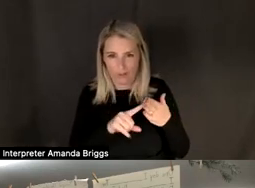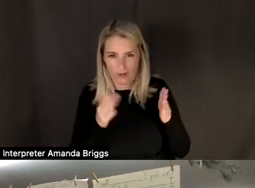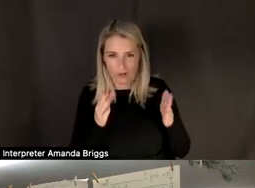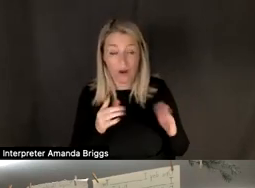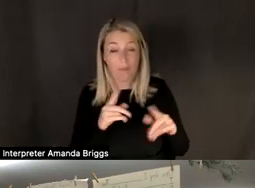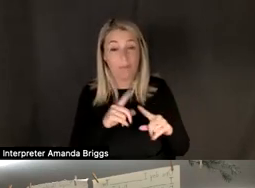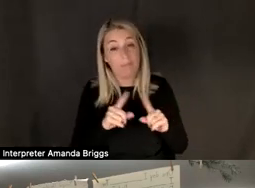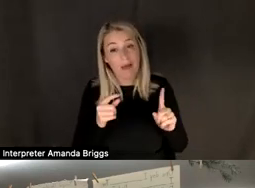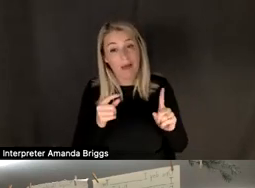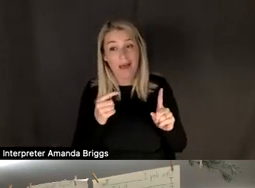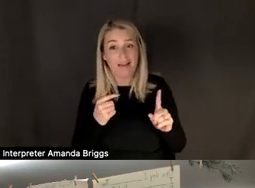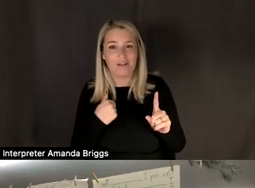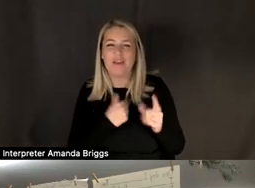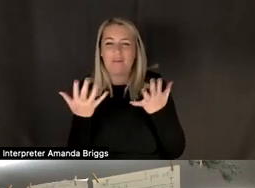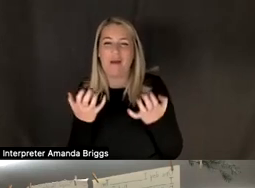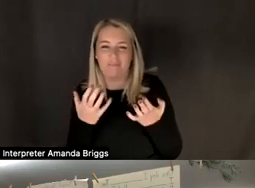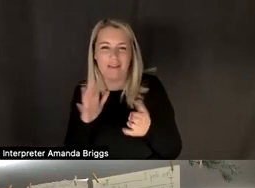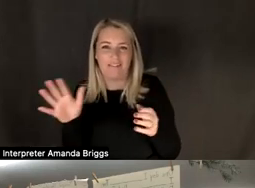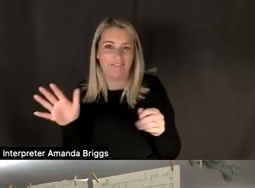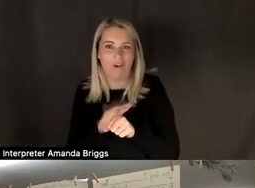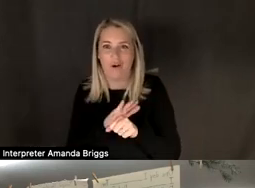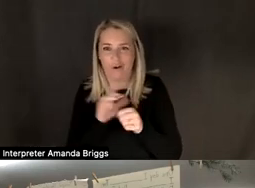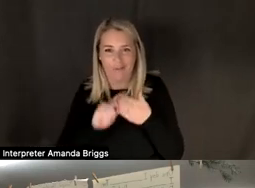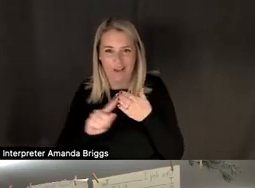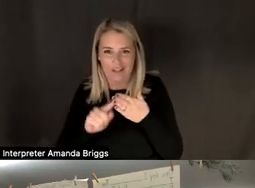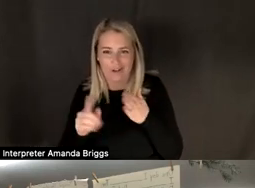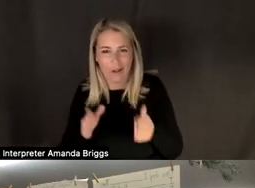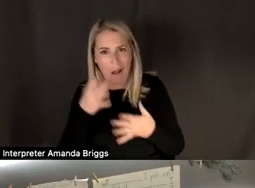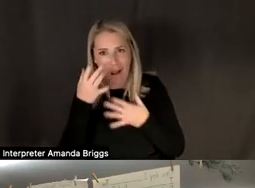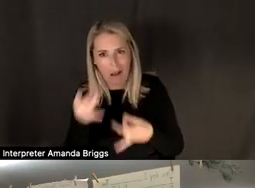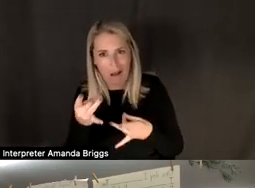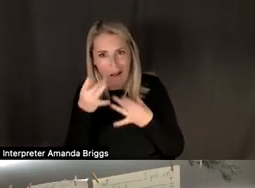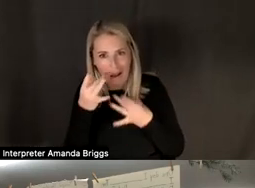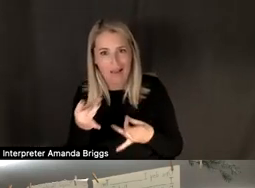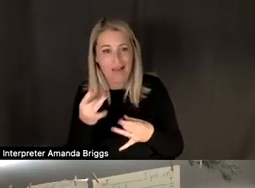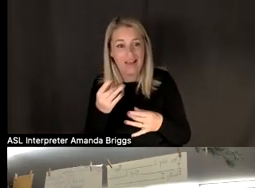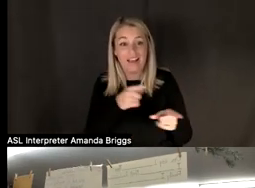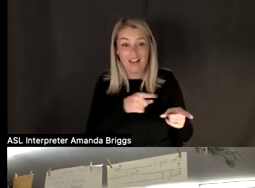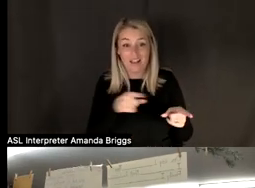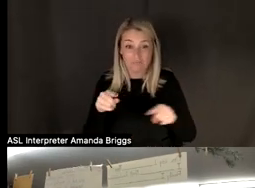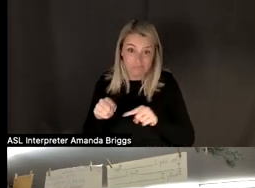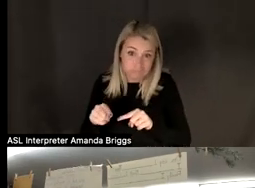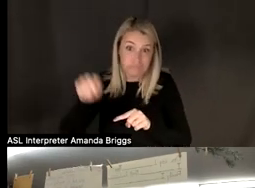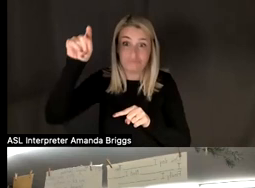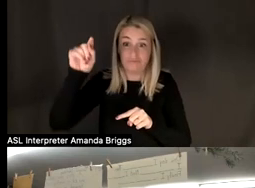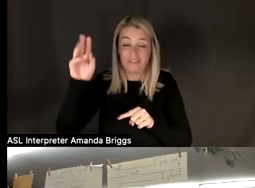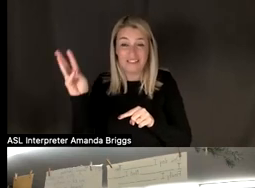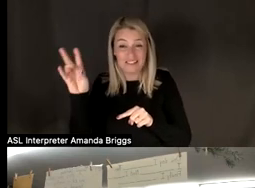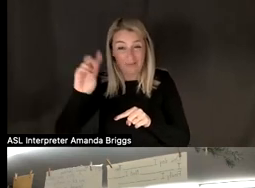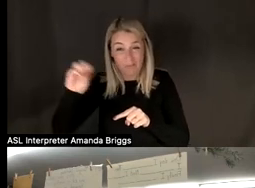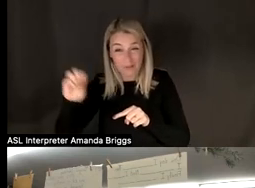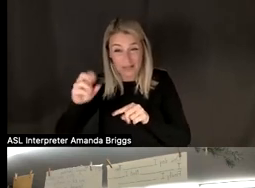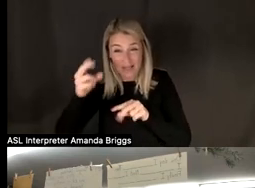researchers because this, I mean, 67% for this cohort. And